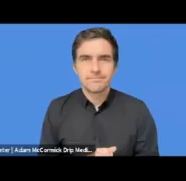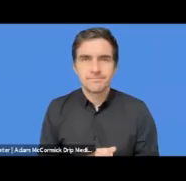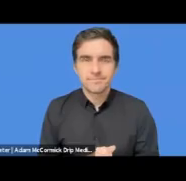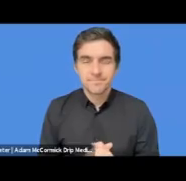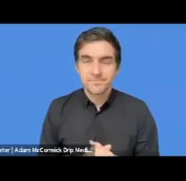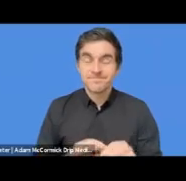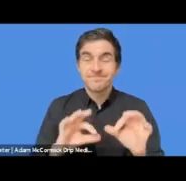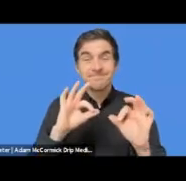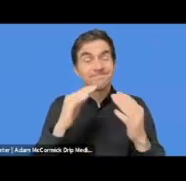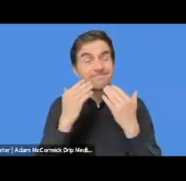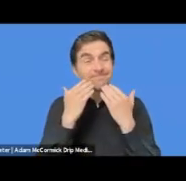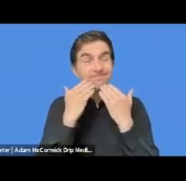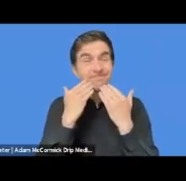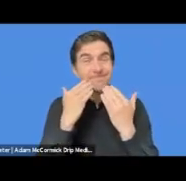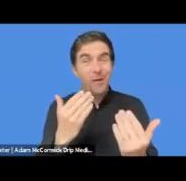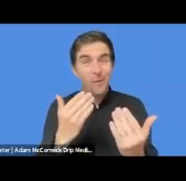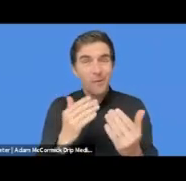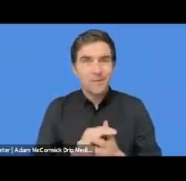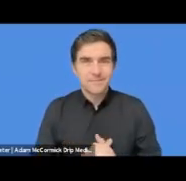Thank you very much, Dad.